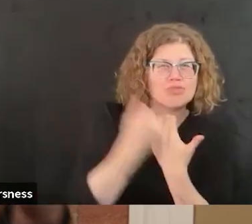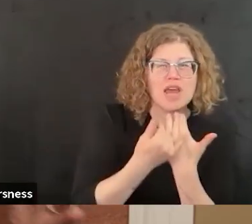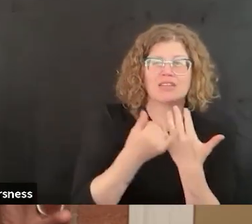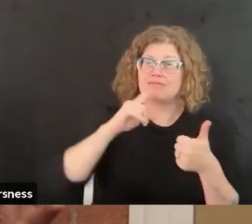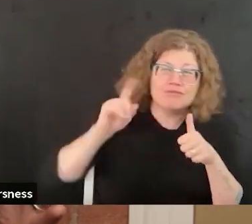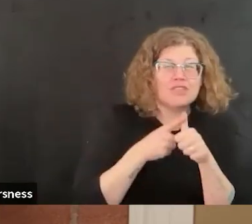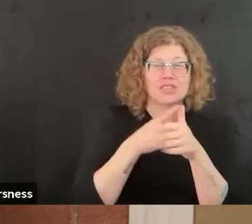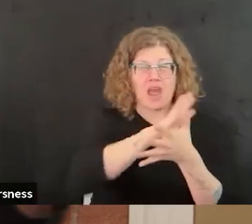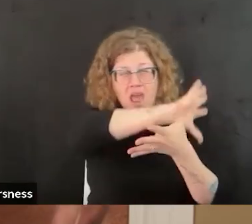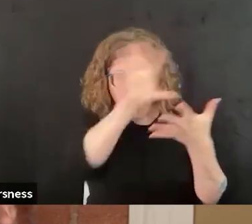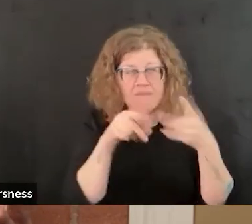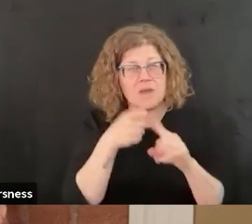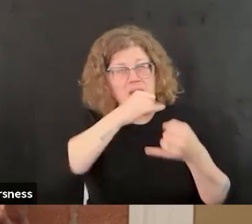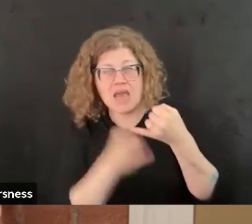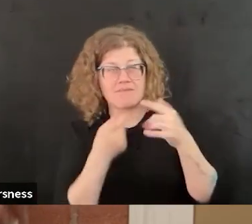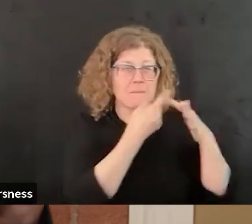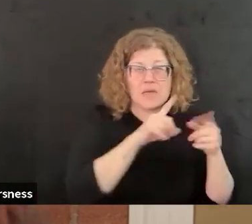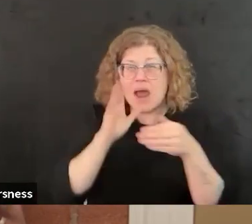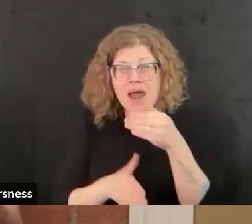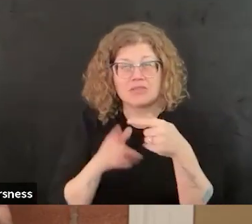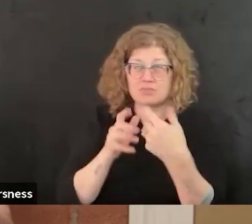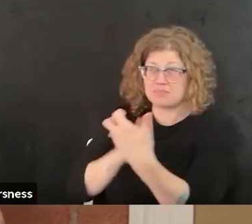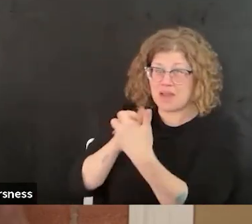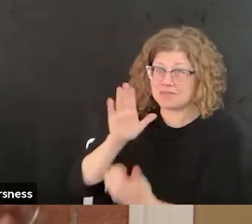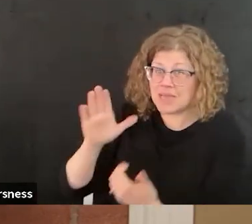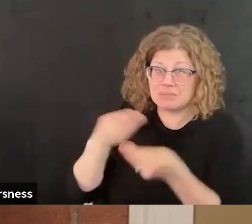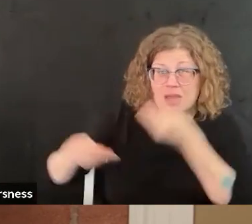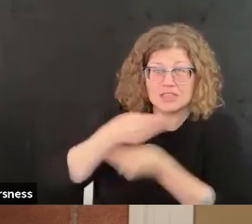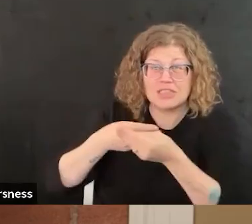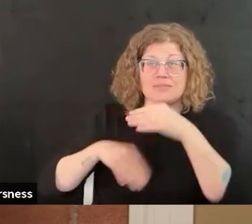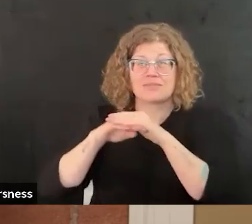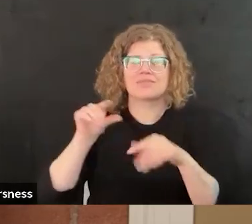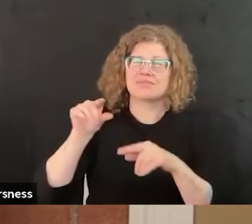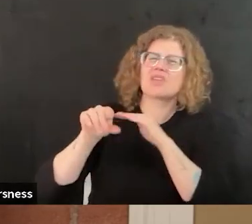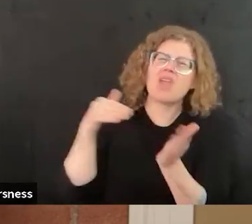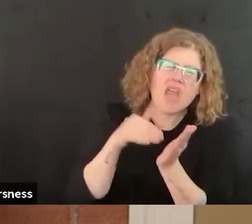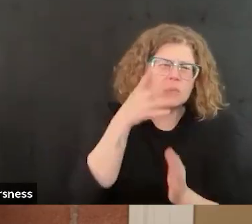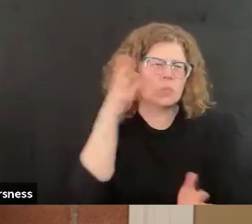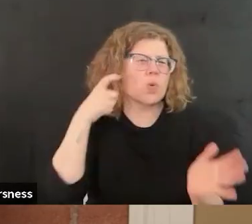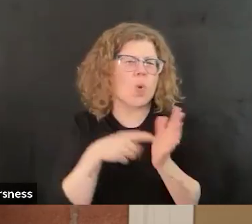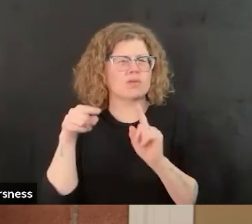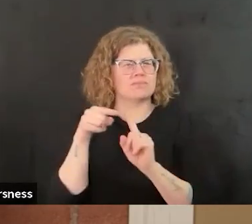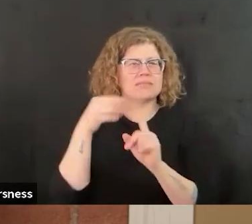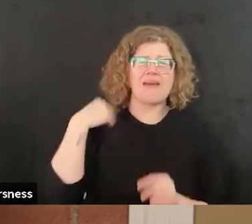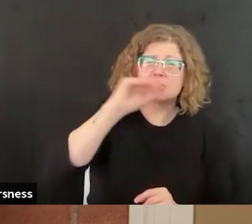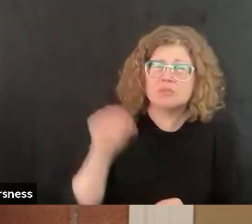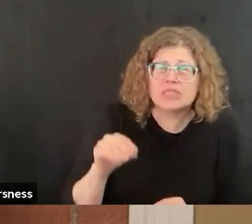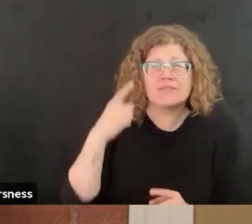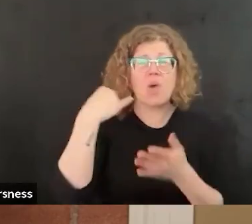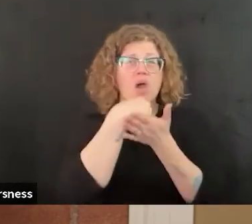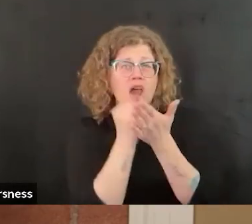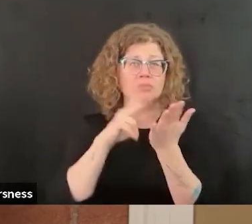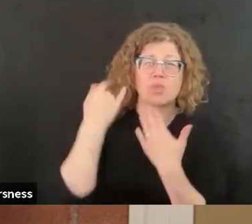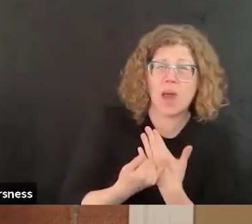project from beginning to end, all facets of the project within that budget. That happens a lot with cities who have percent for art programs